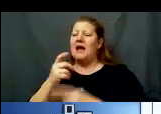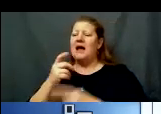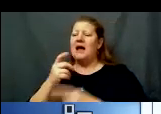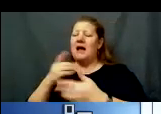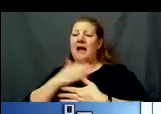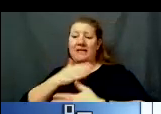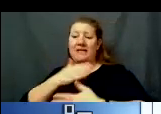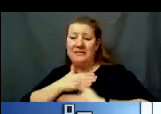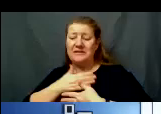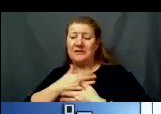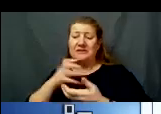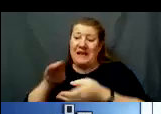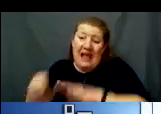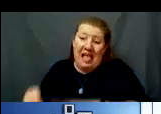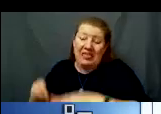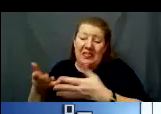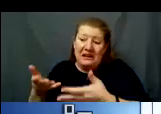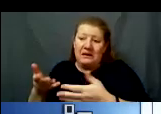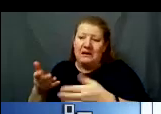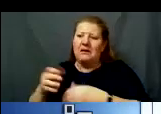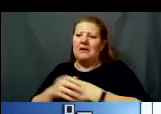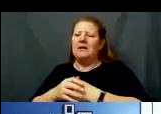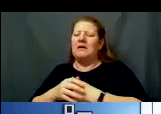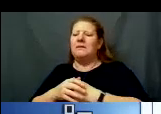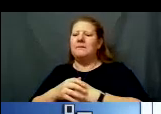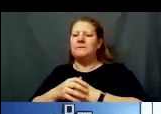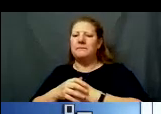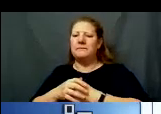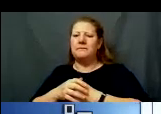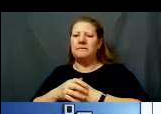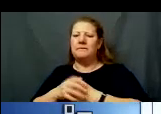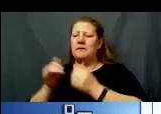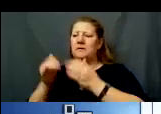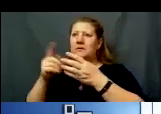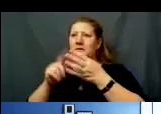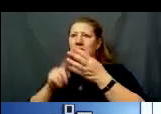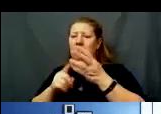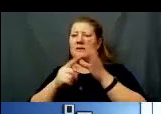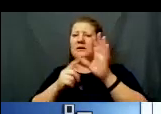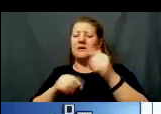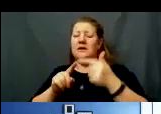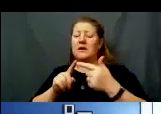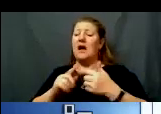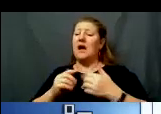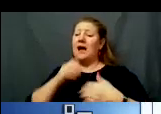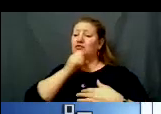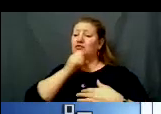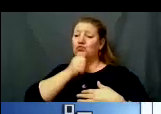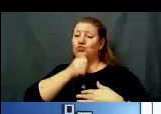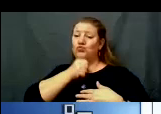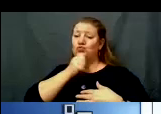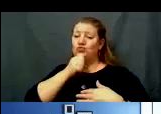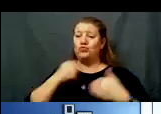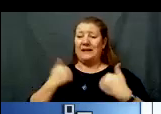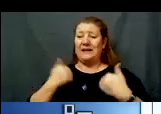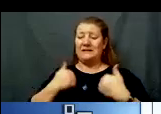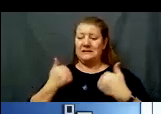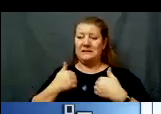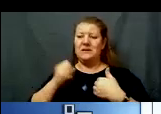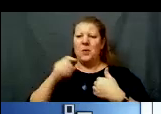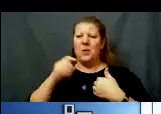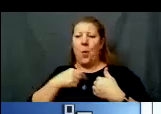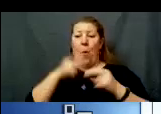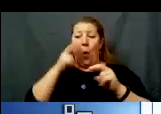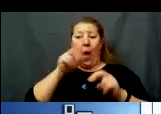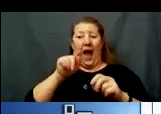death. So let's go moving from disability to youth and age. So again, looking at multiple categories of